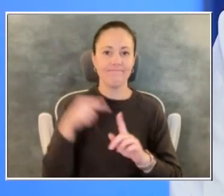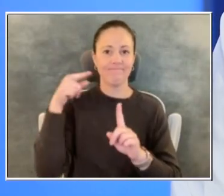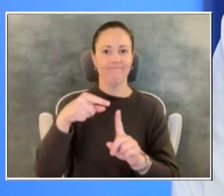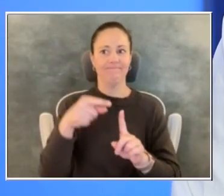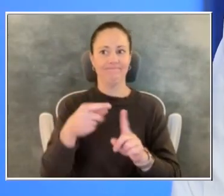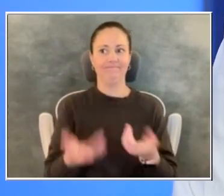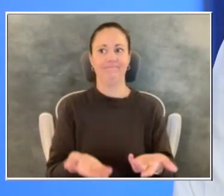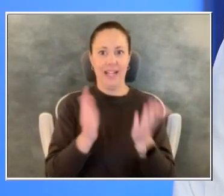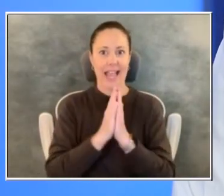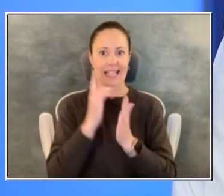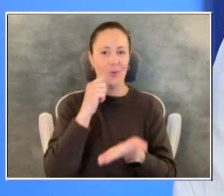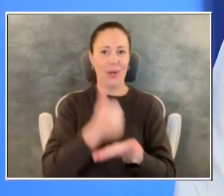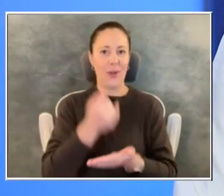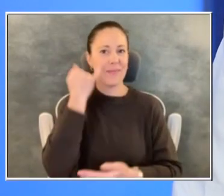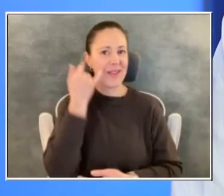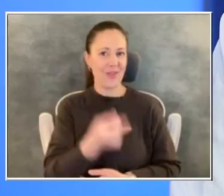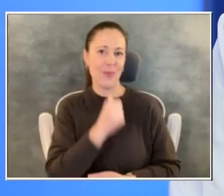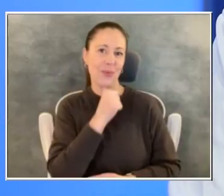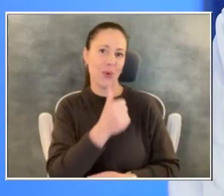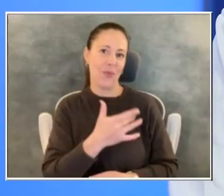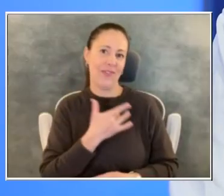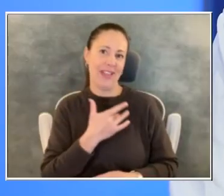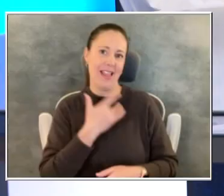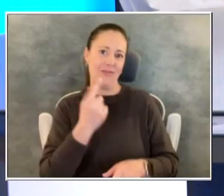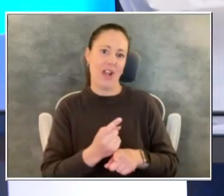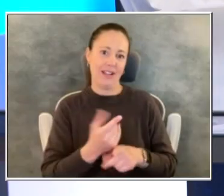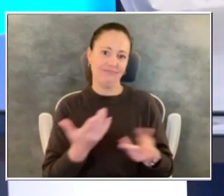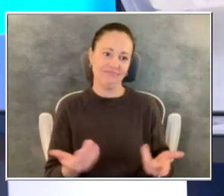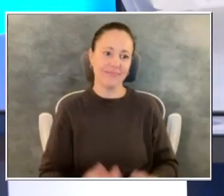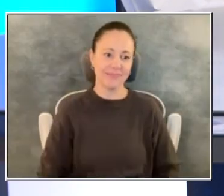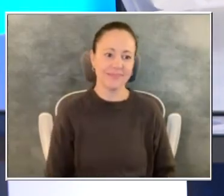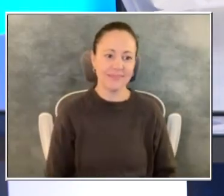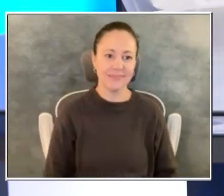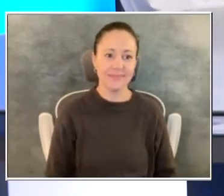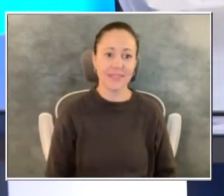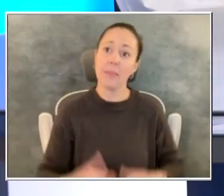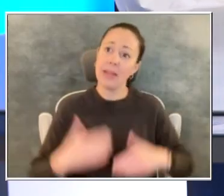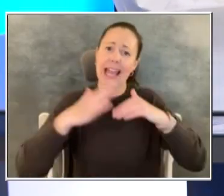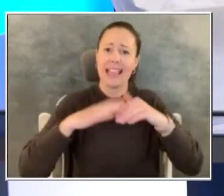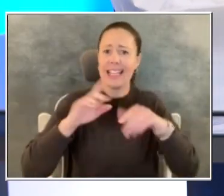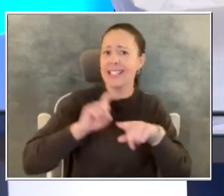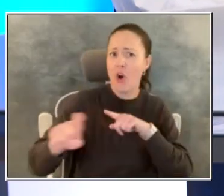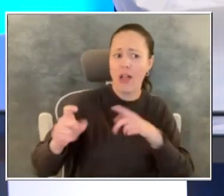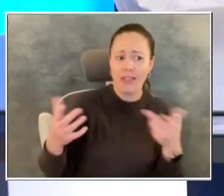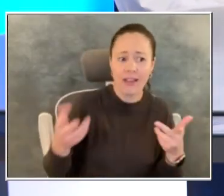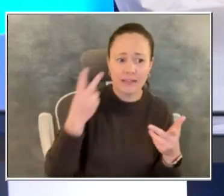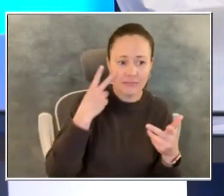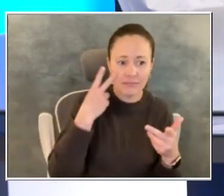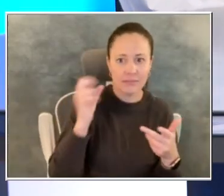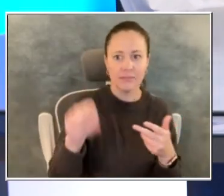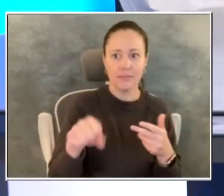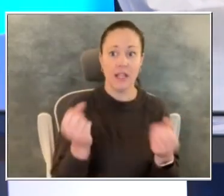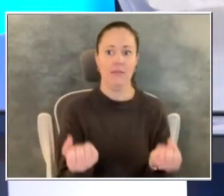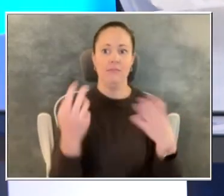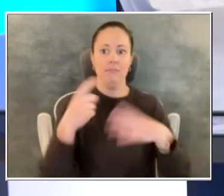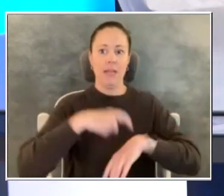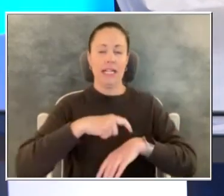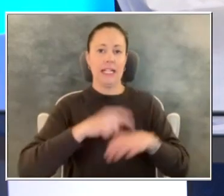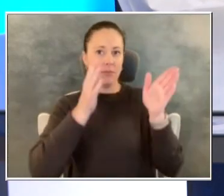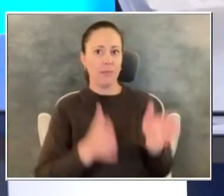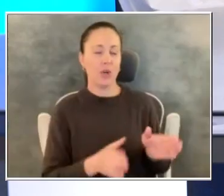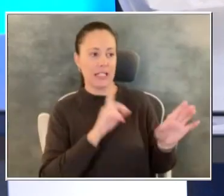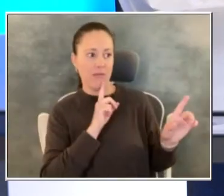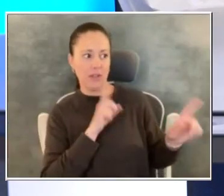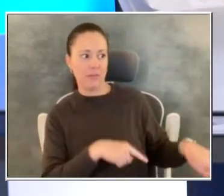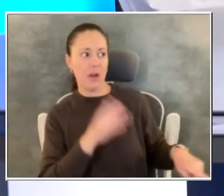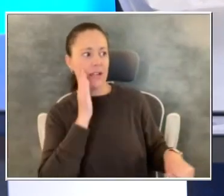don't feel right, and this could be a factor. At least make a call. Yes, because make oftentimes a call. Yeah. The person answering the phone will say, what are your symptoms? And then they tell you if you should come